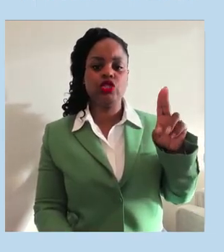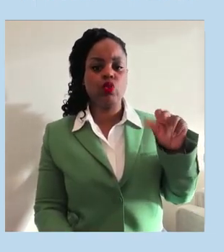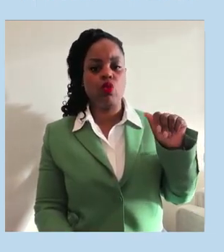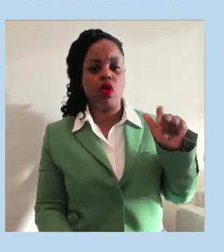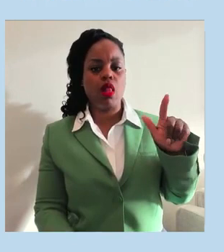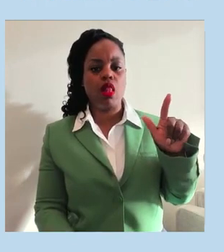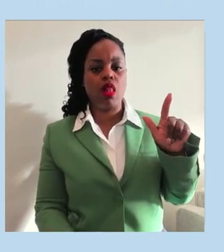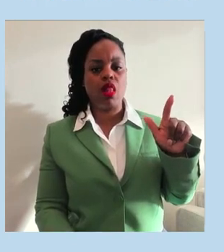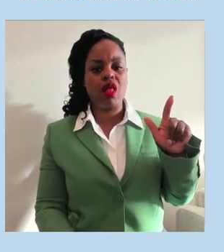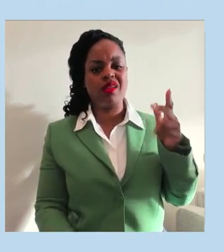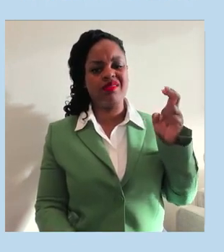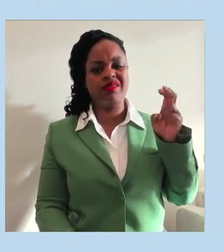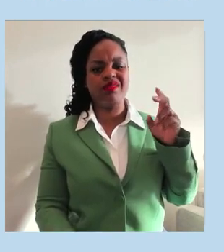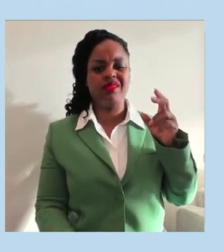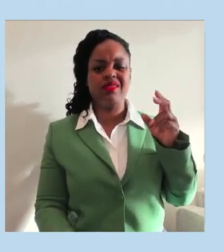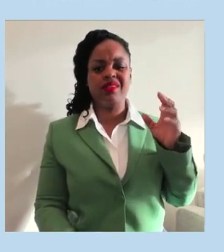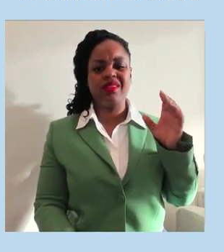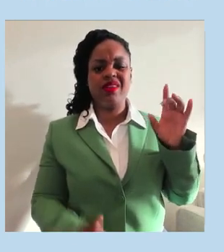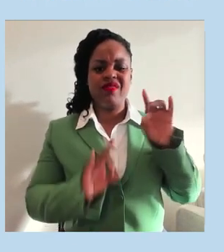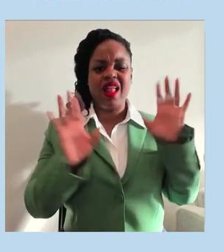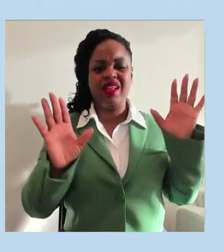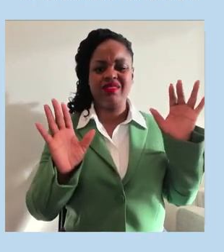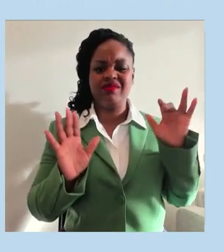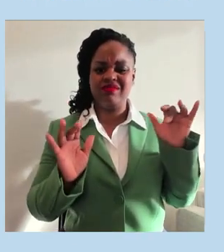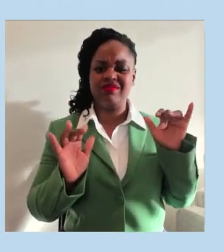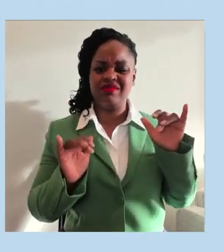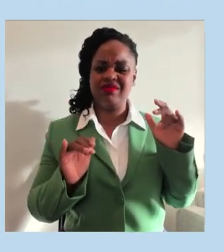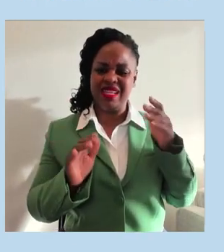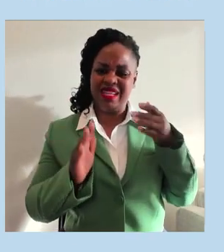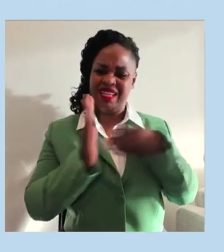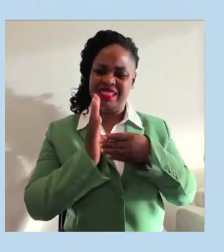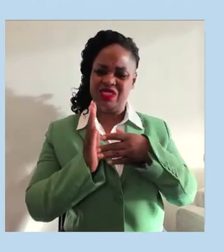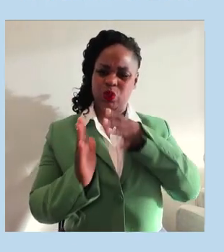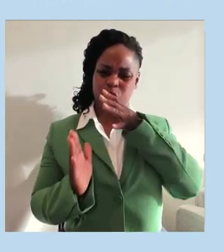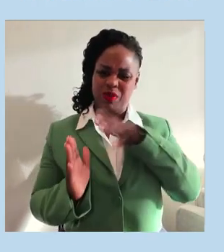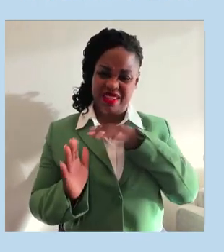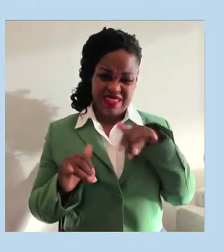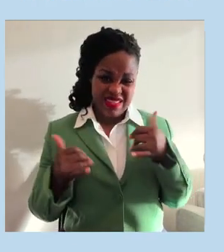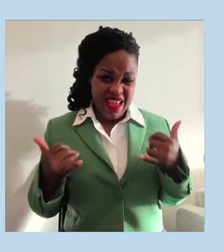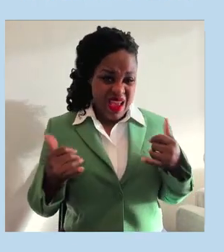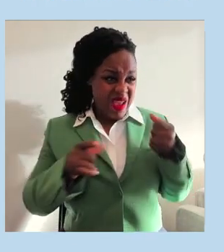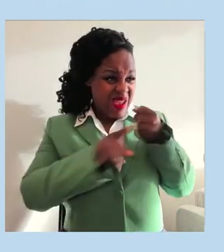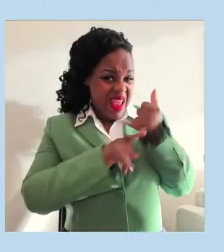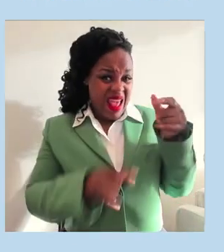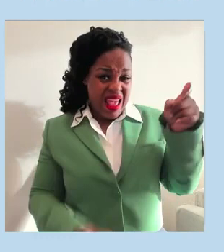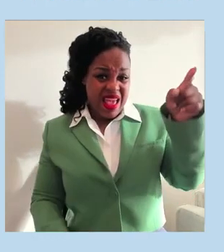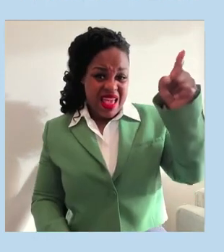against the entire population since they attempted coup last year.